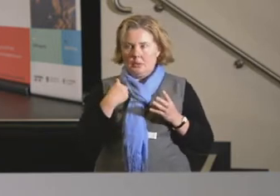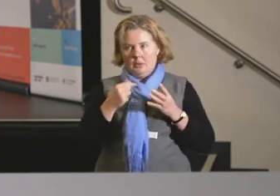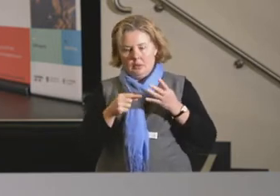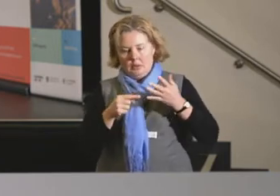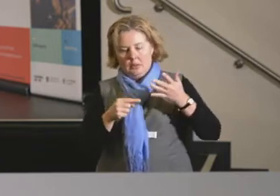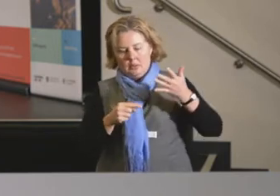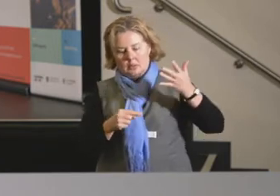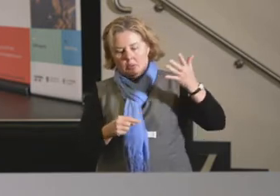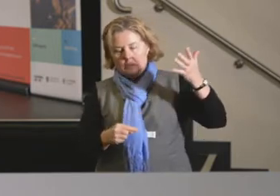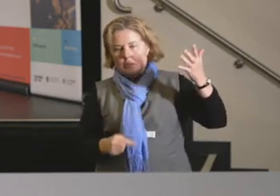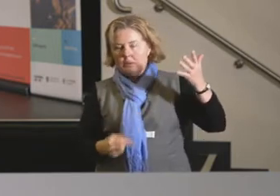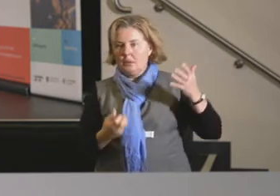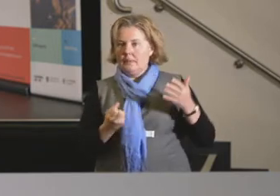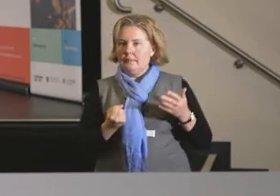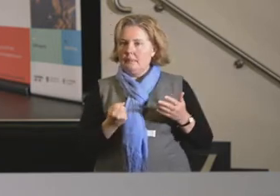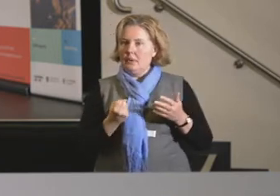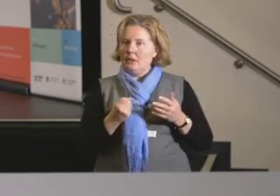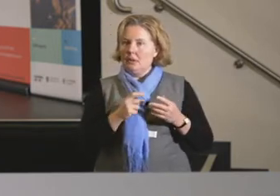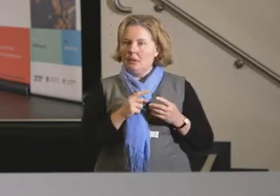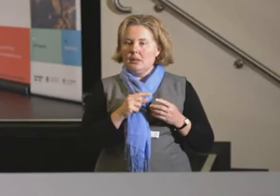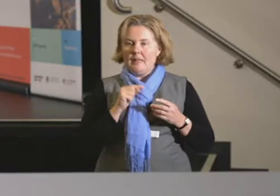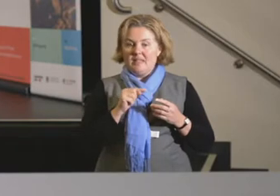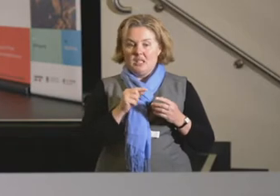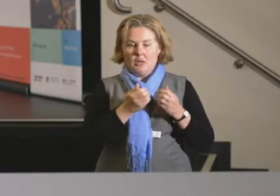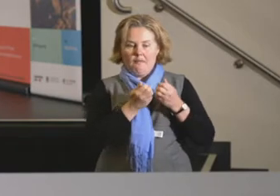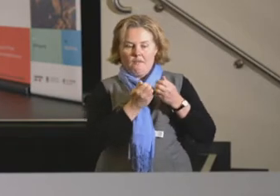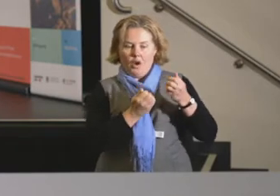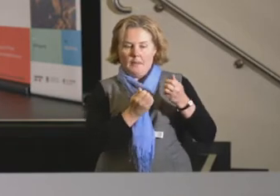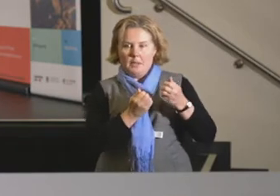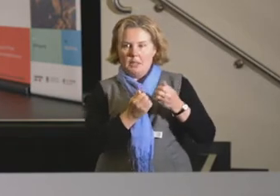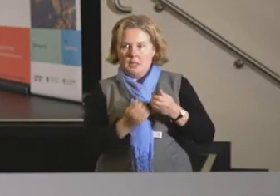and. And this is fragmenting.